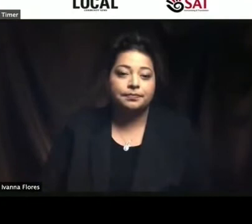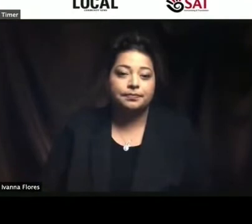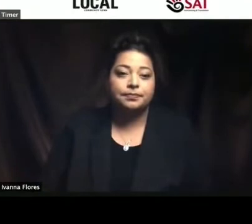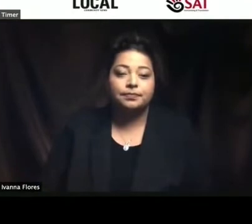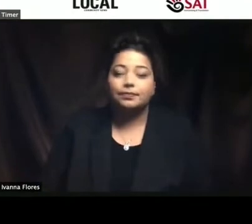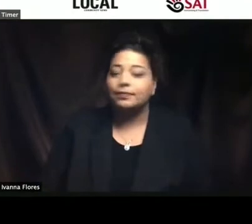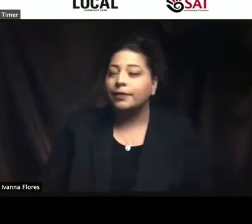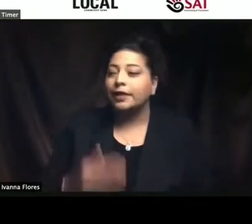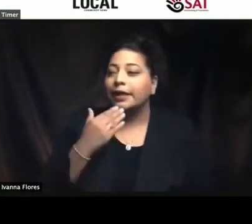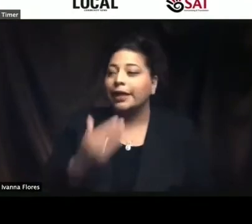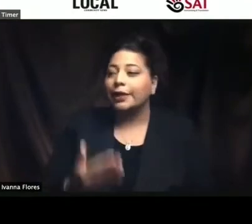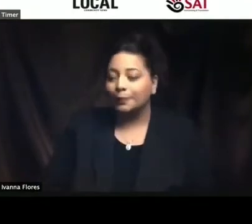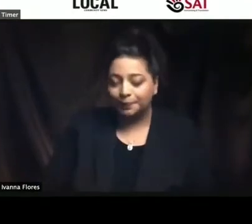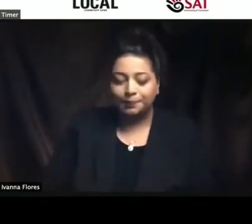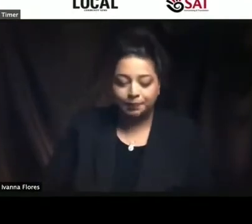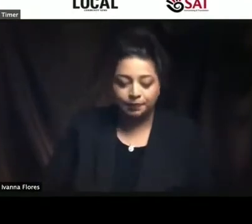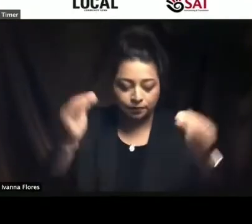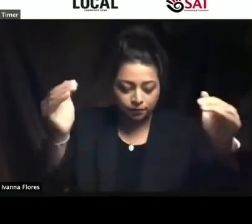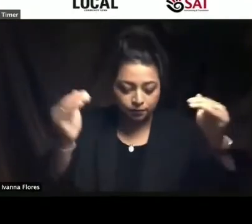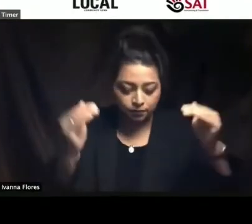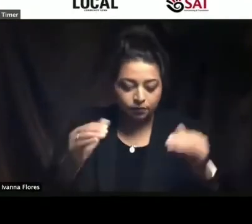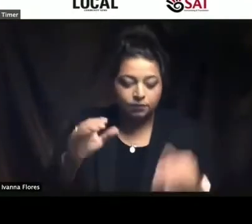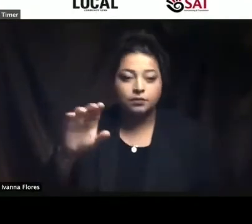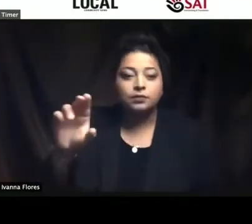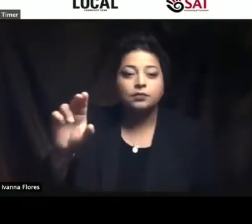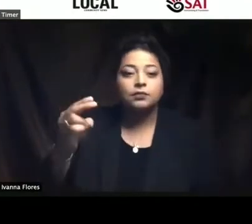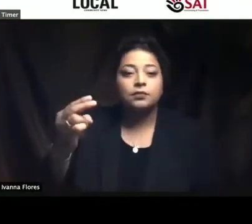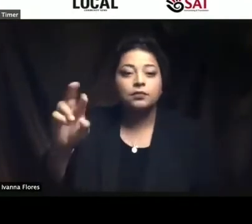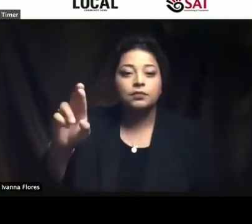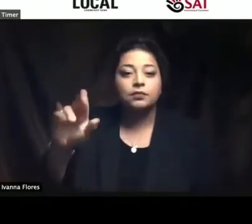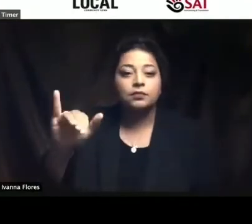Thank you. The next person on this question is Chris Dawkins.